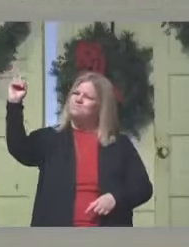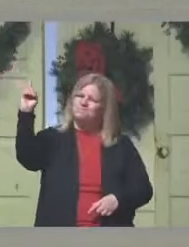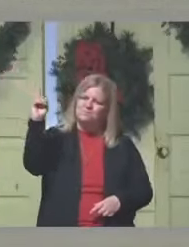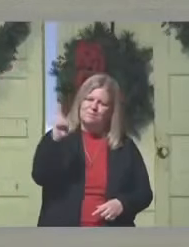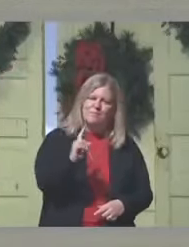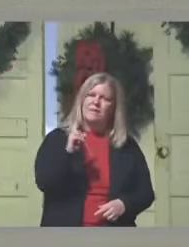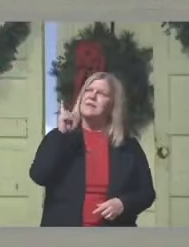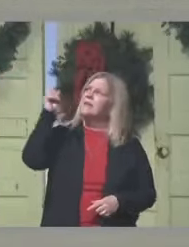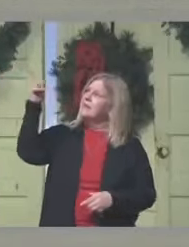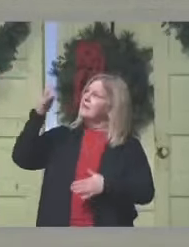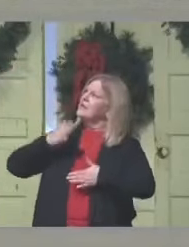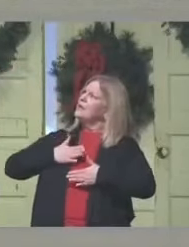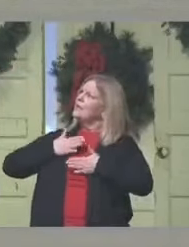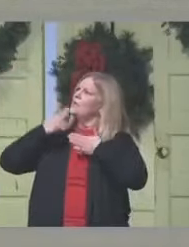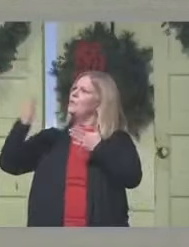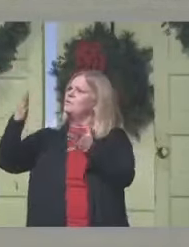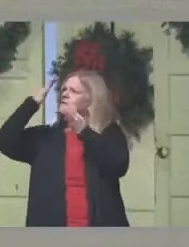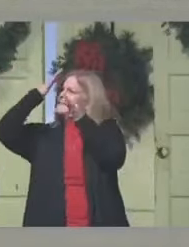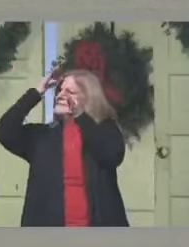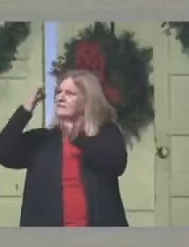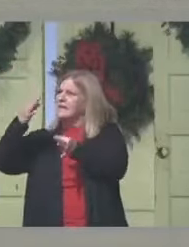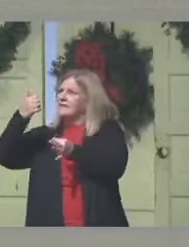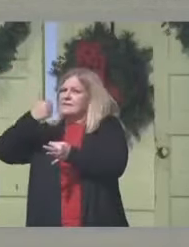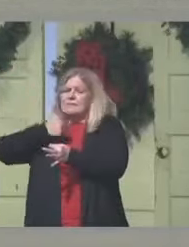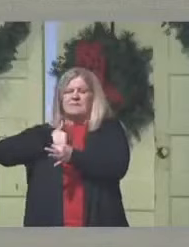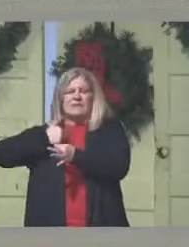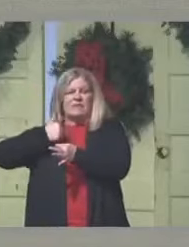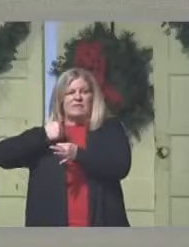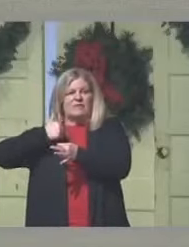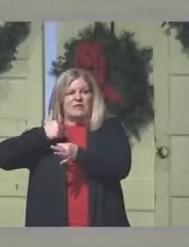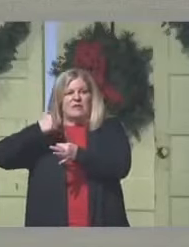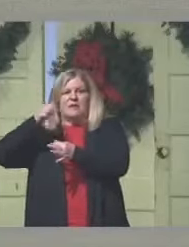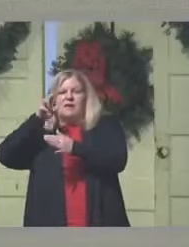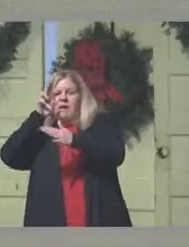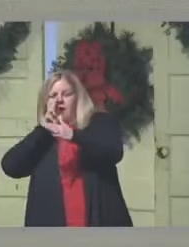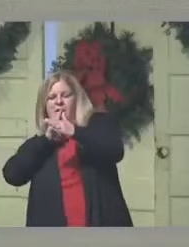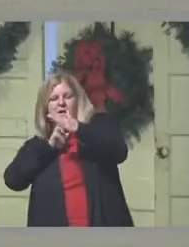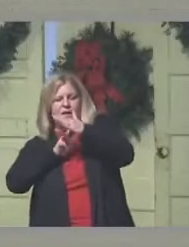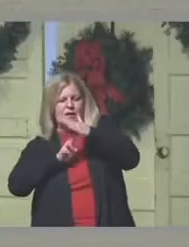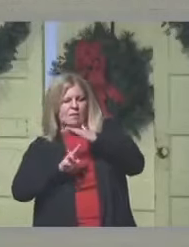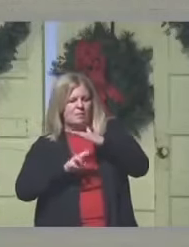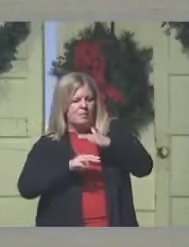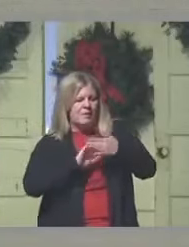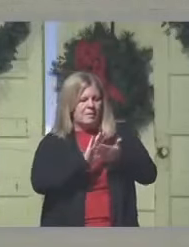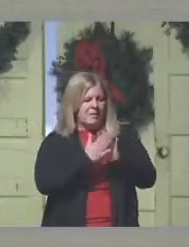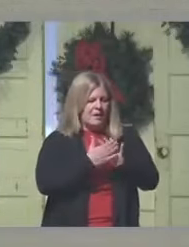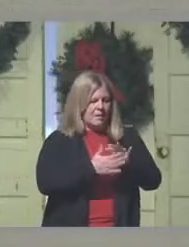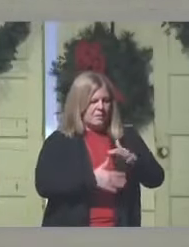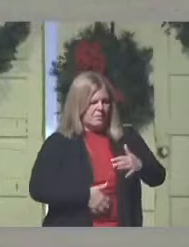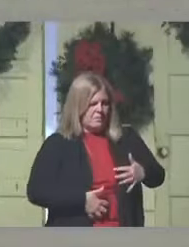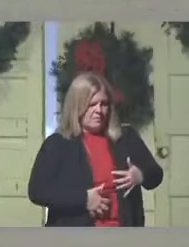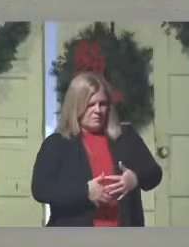Creator, willingly chose to humble himself to become a fetus in a young woman's